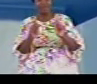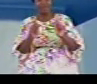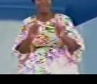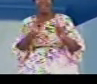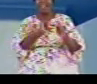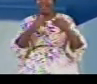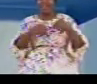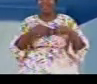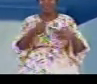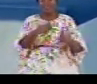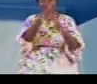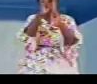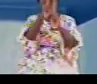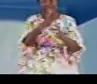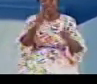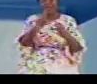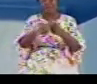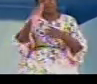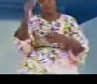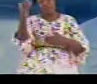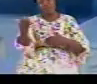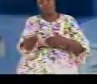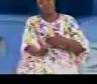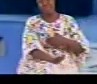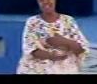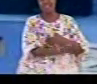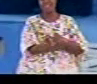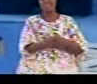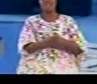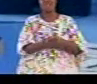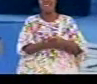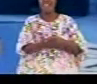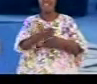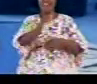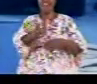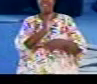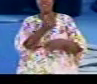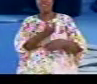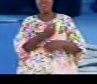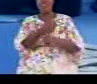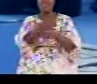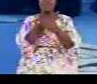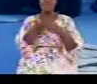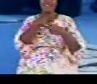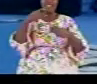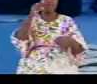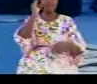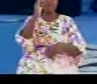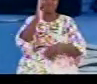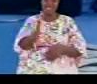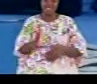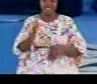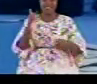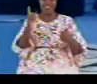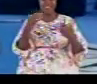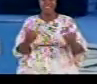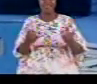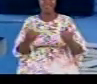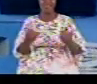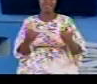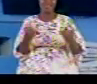the honor to welcome Pastor Dr. W.F. Kumuyi.